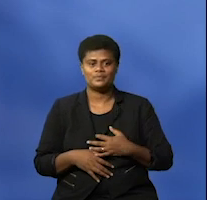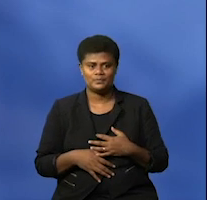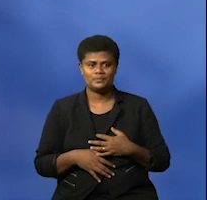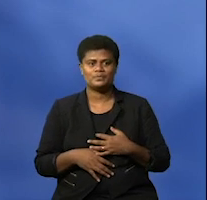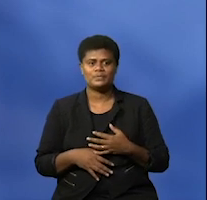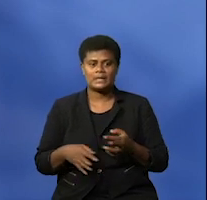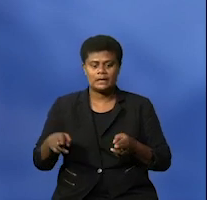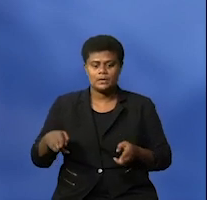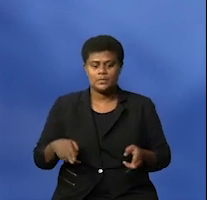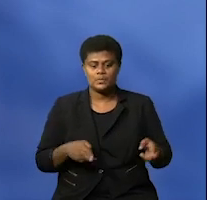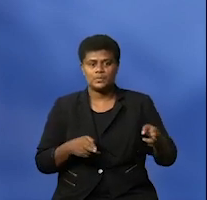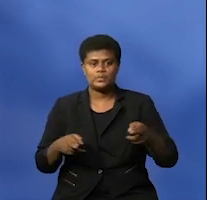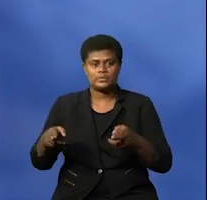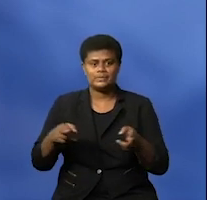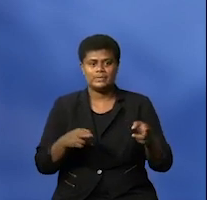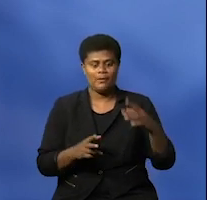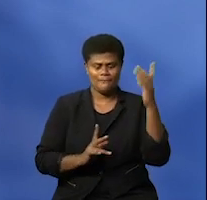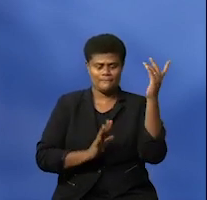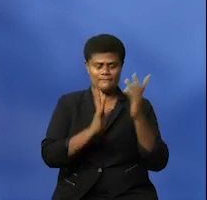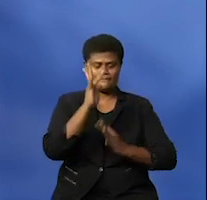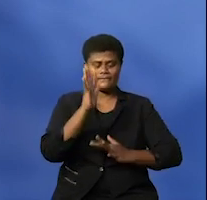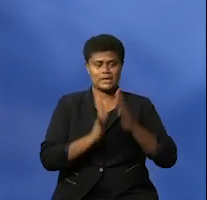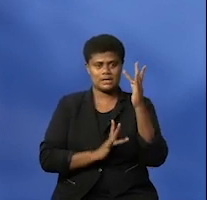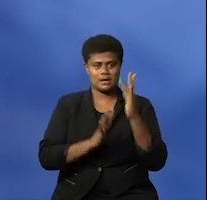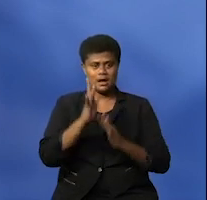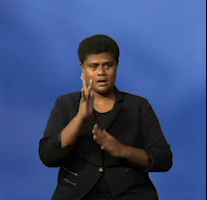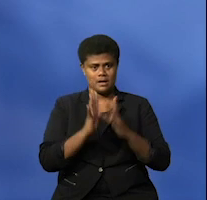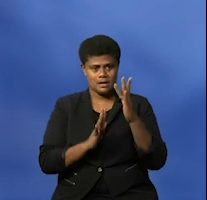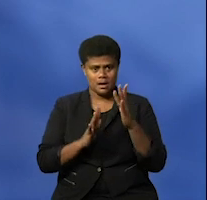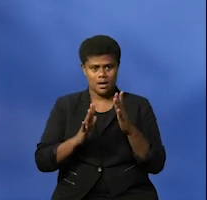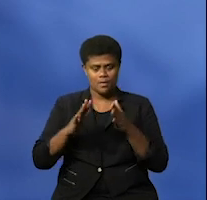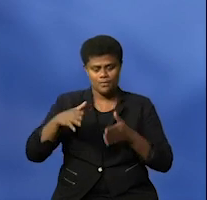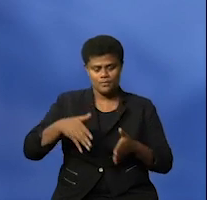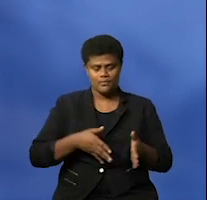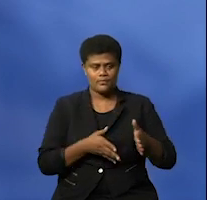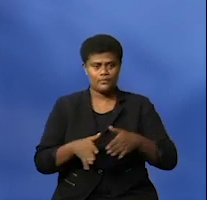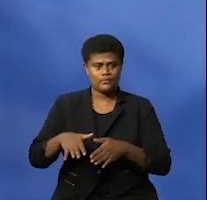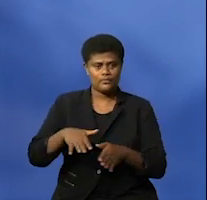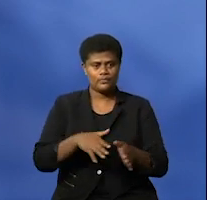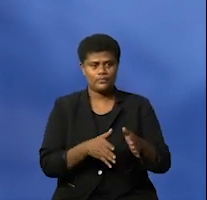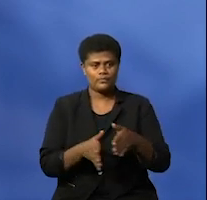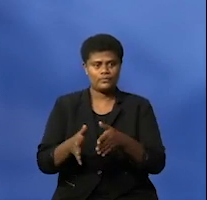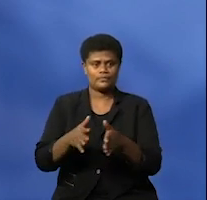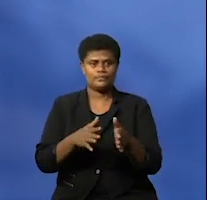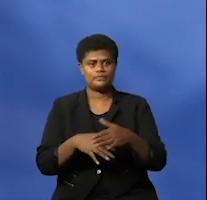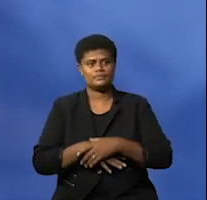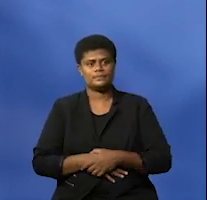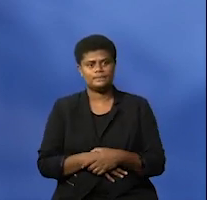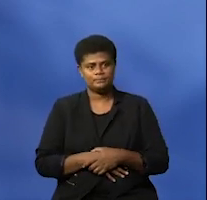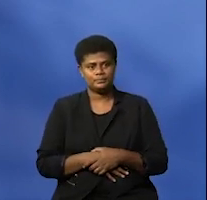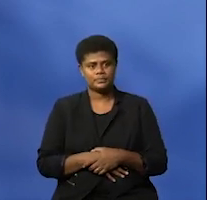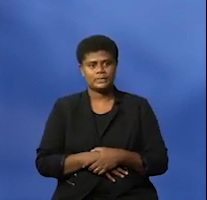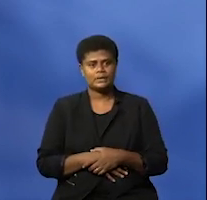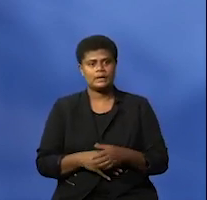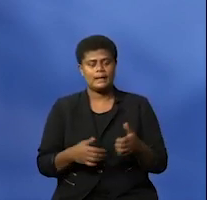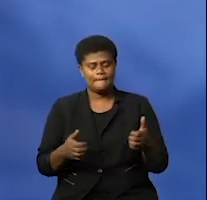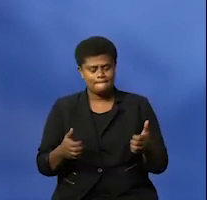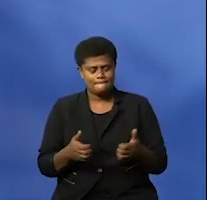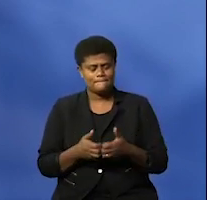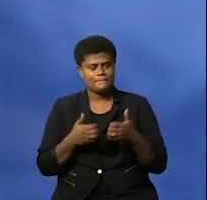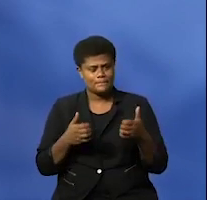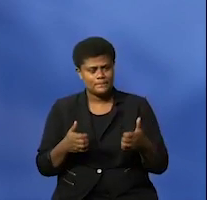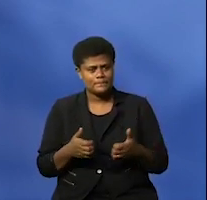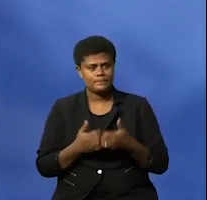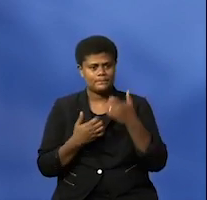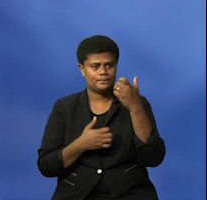Verse 10, and a river of fire was pouring out, flowing from his presence. Millions of angels ministered to him. Many millions stood to